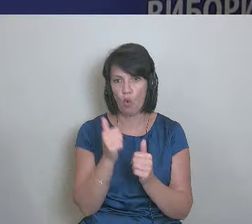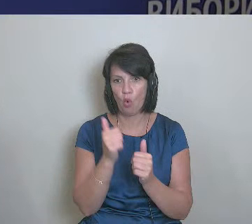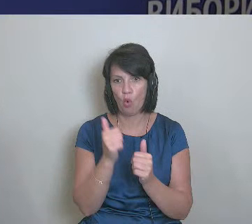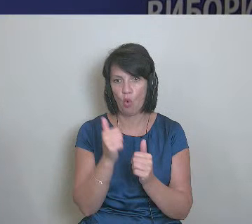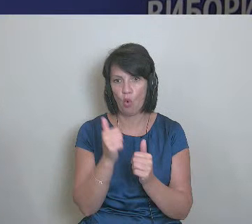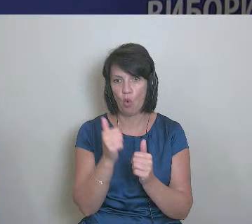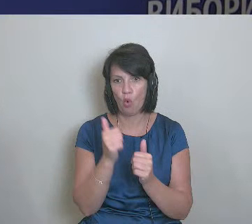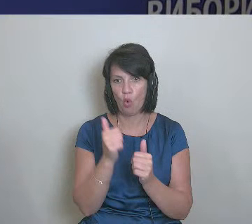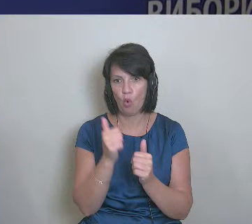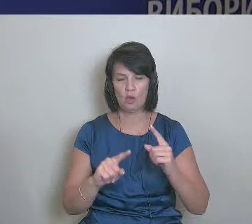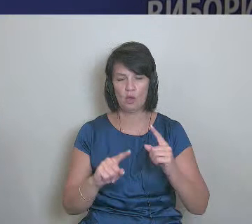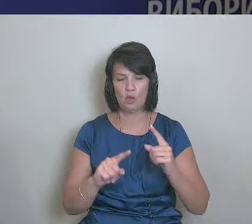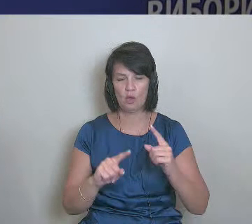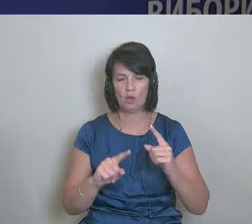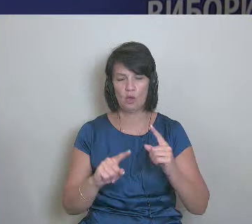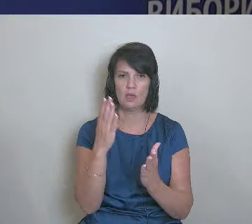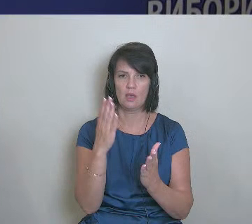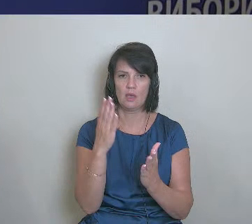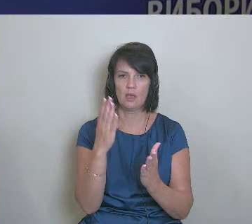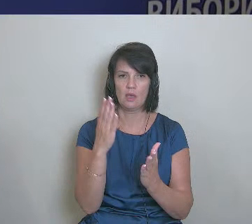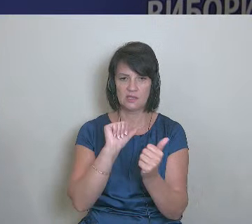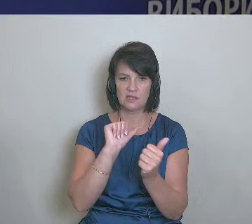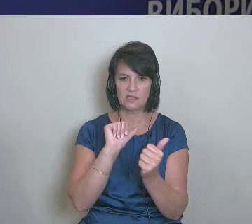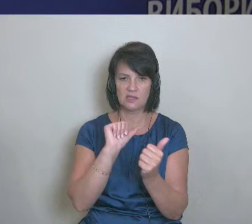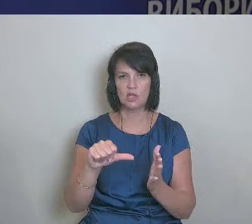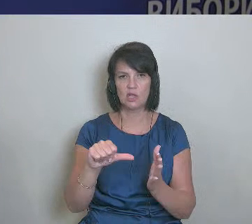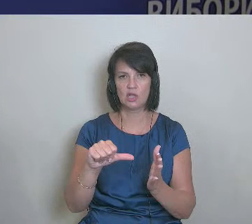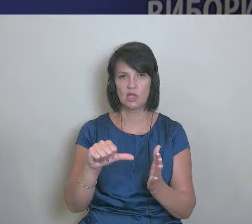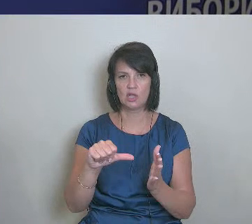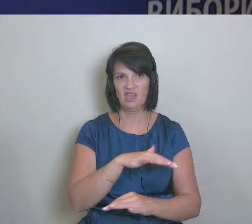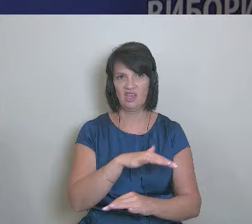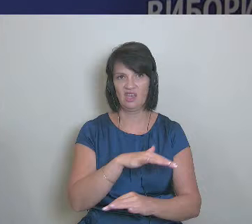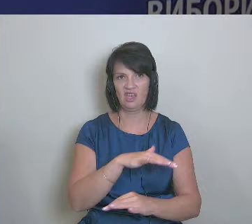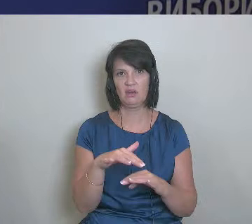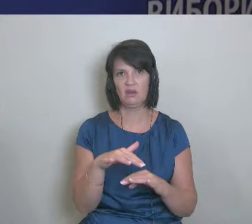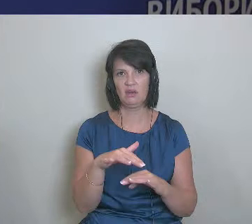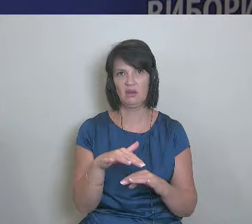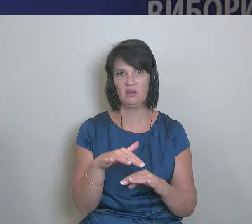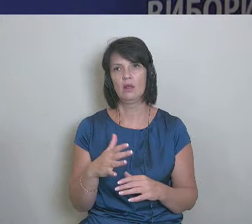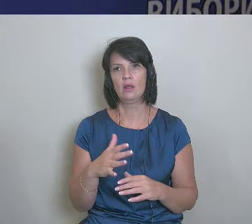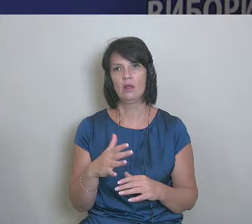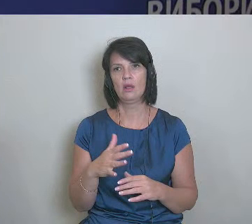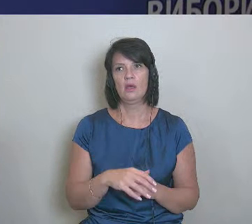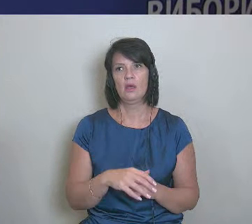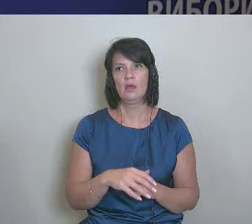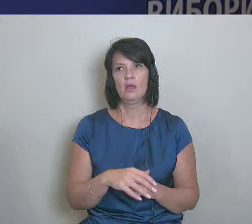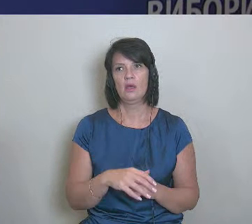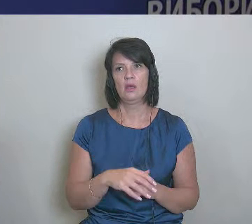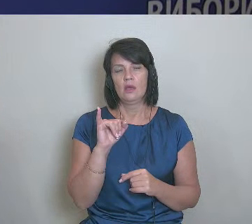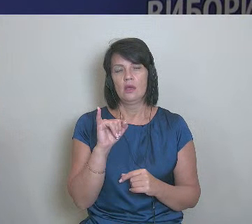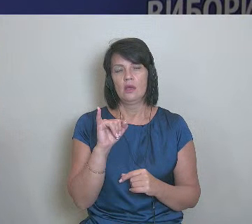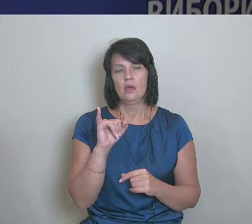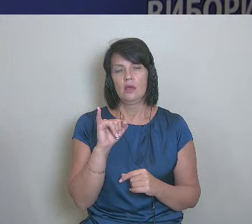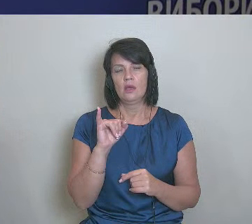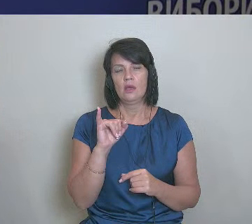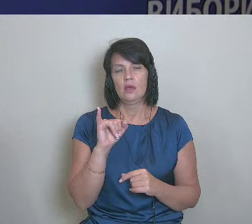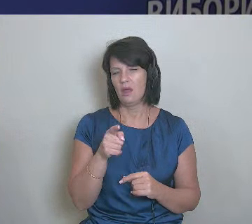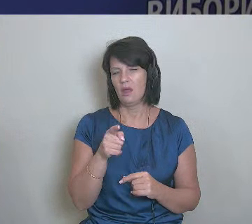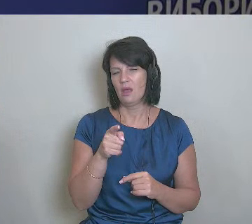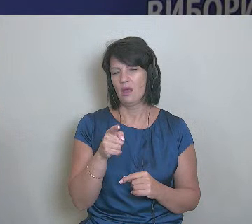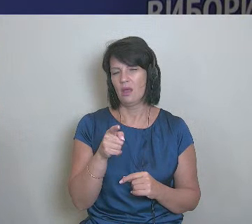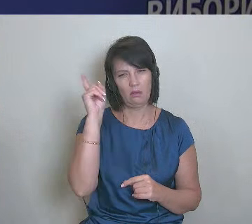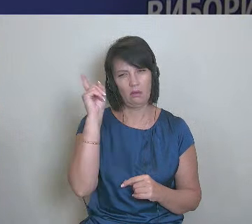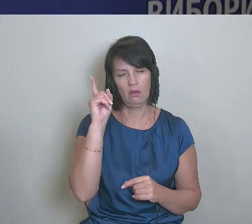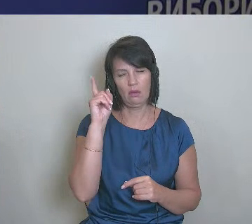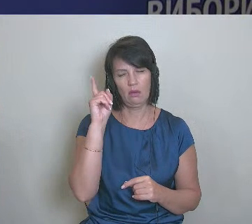the commissions. At each of the meetings, basically, we see one or several members replaced. That's a